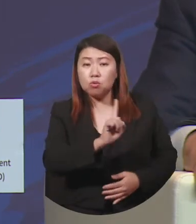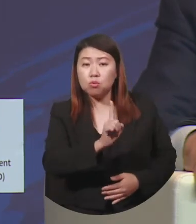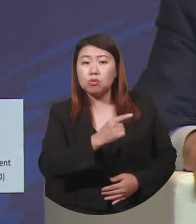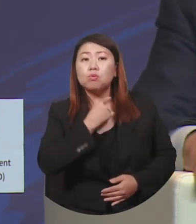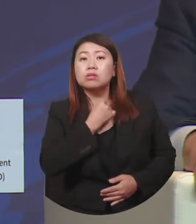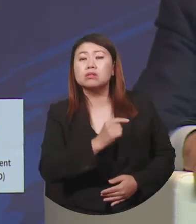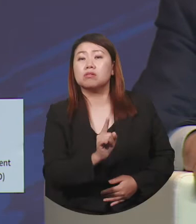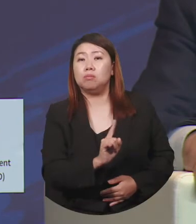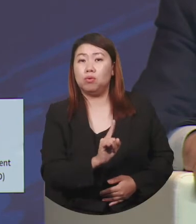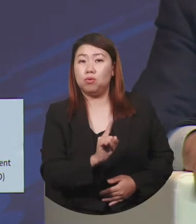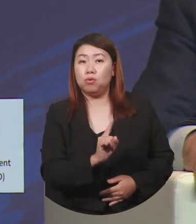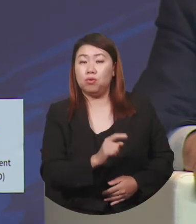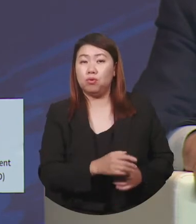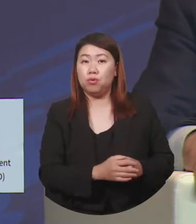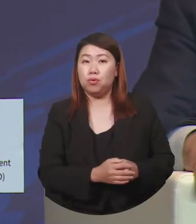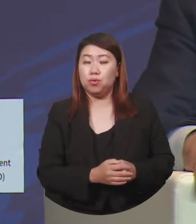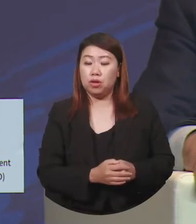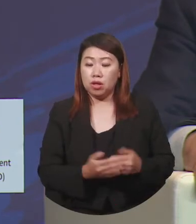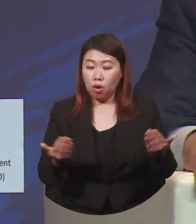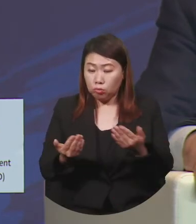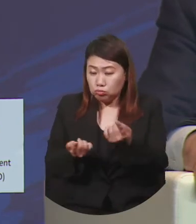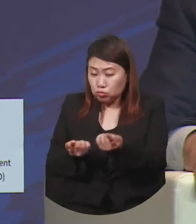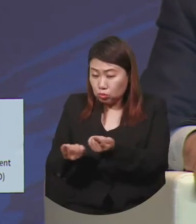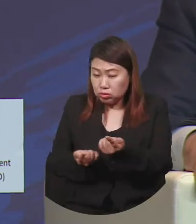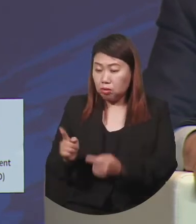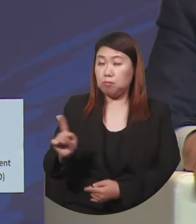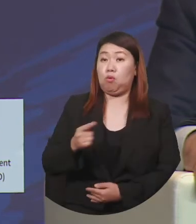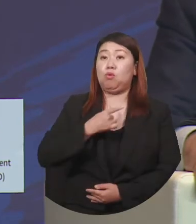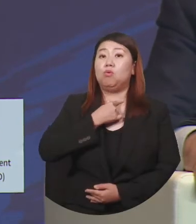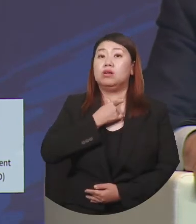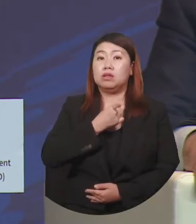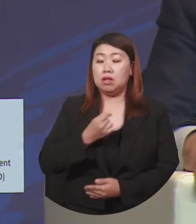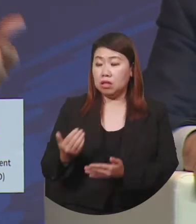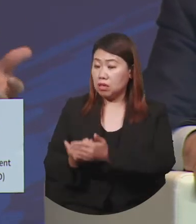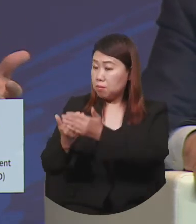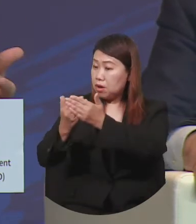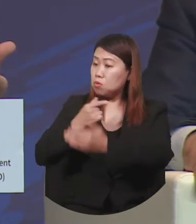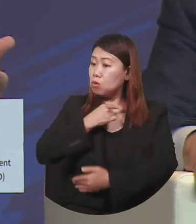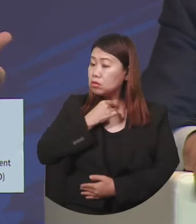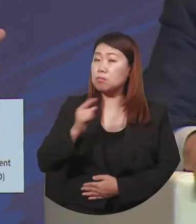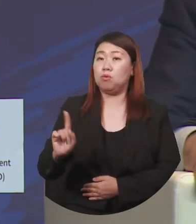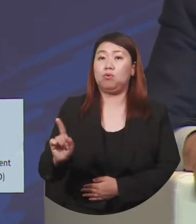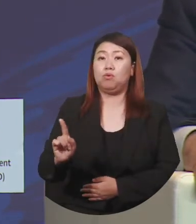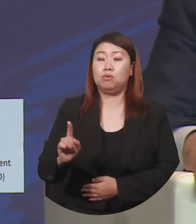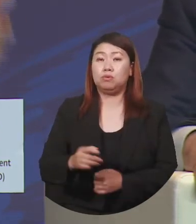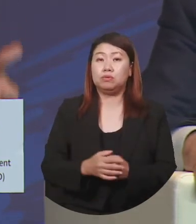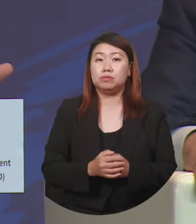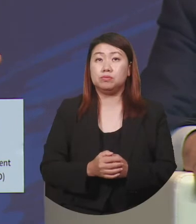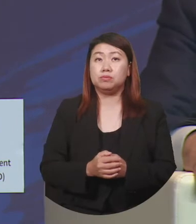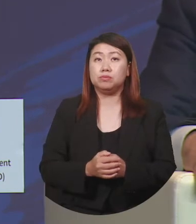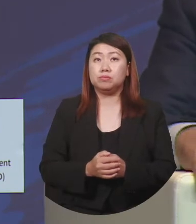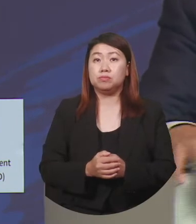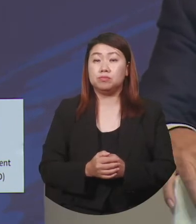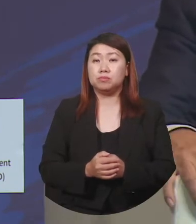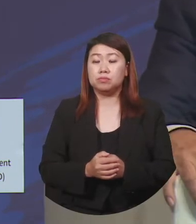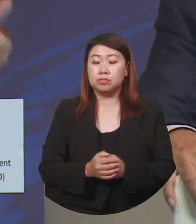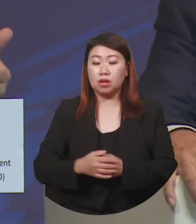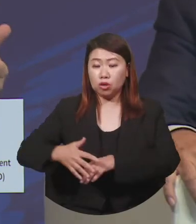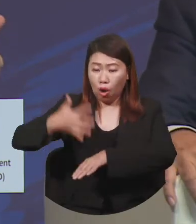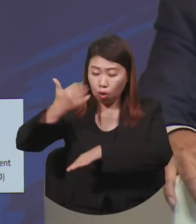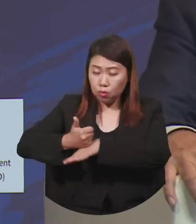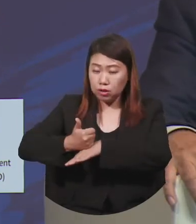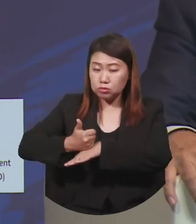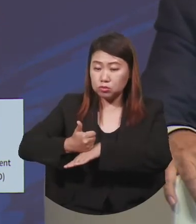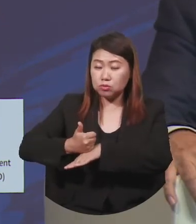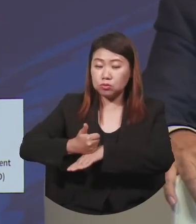coordinate? What do they want it to look like? Because ultimately, they're the end user, right? They're the beneficiary. They're the ones